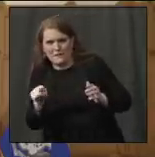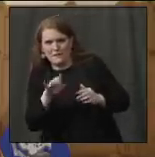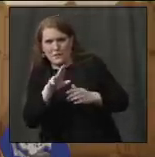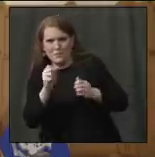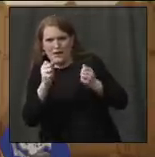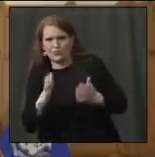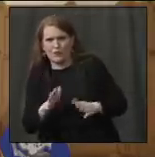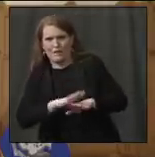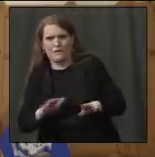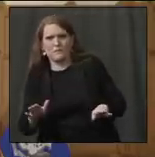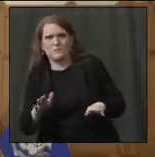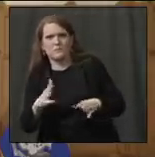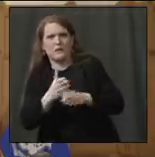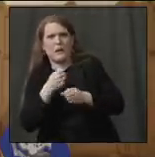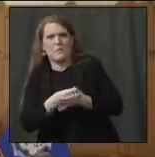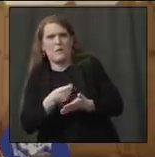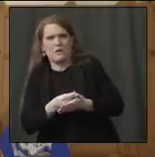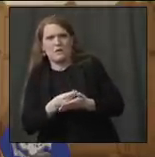decision?